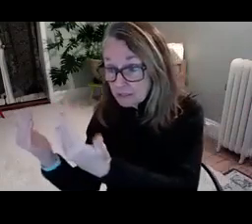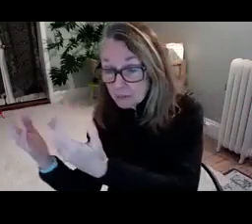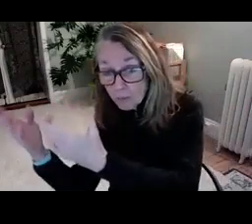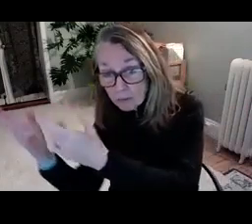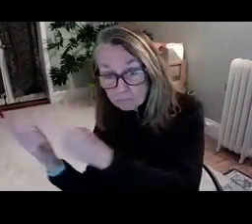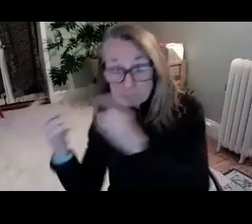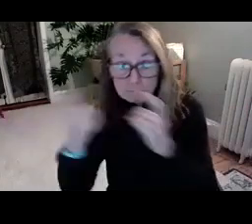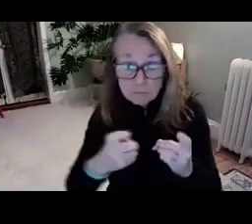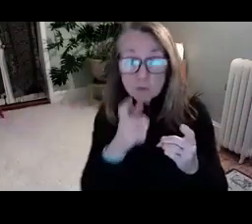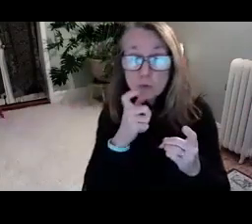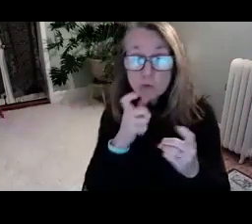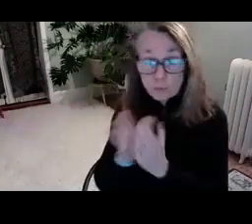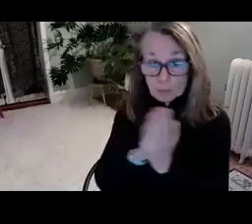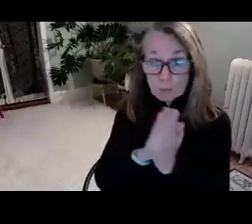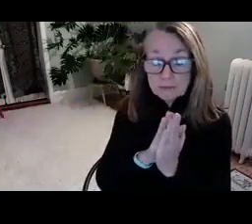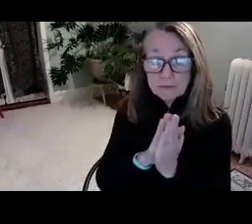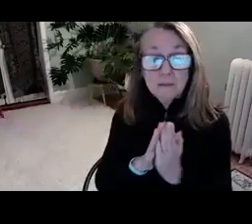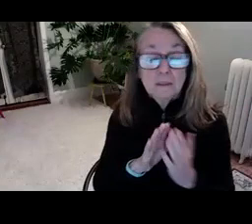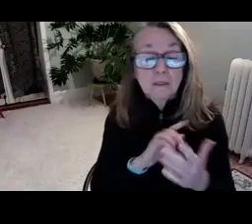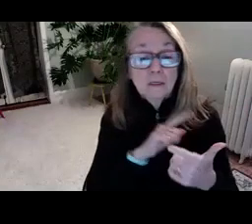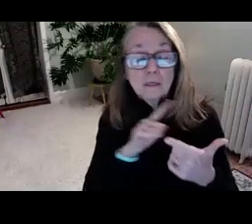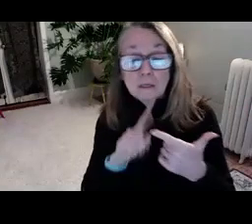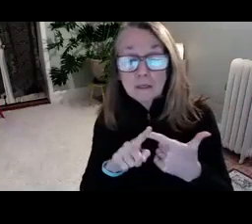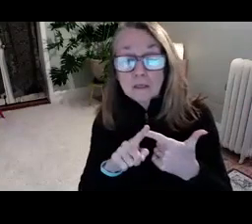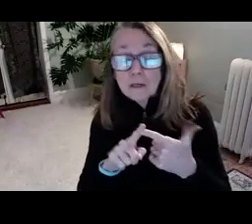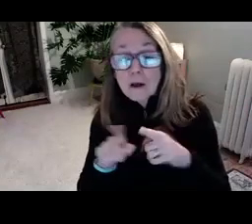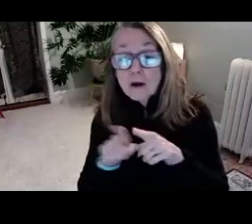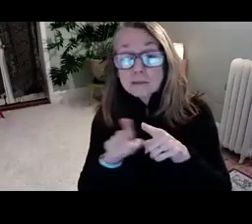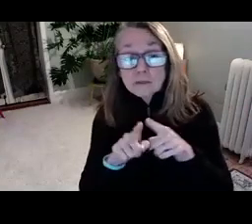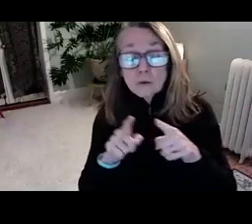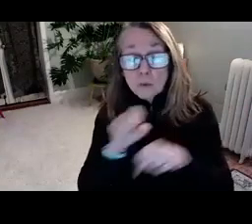also have worked a little bit on vendor management tools.